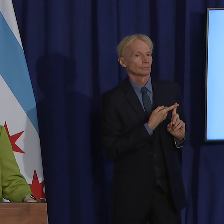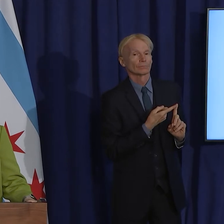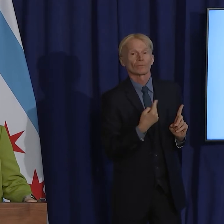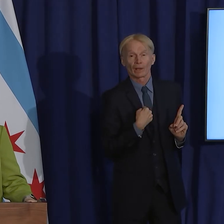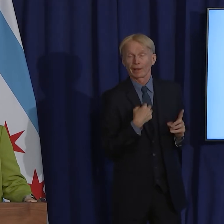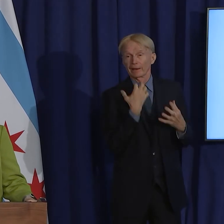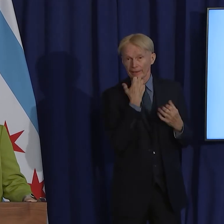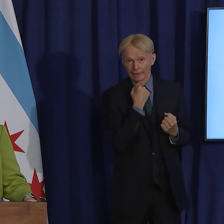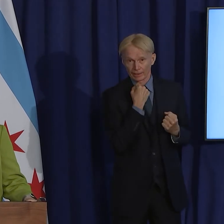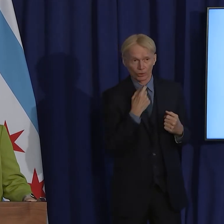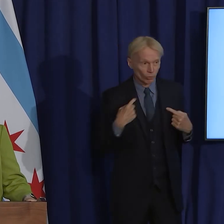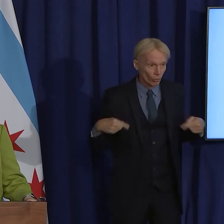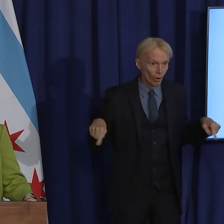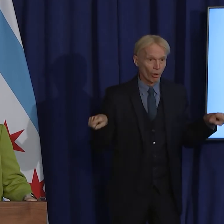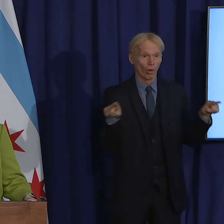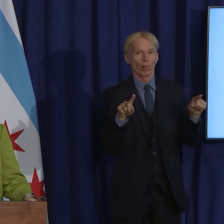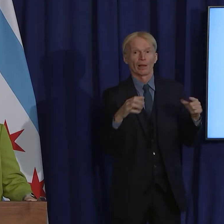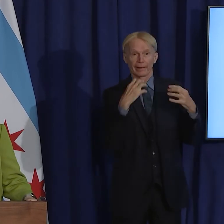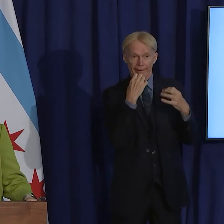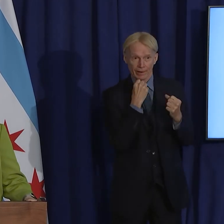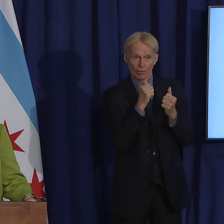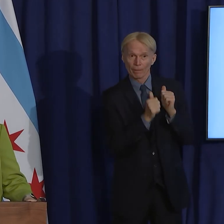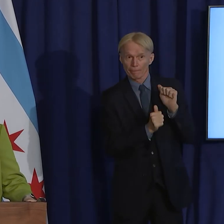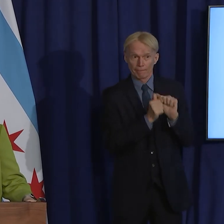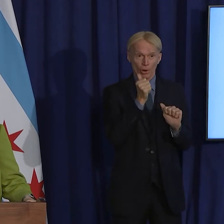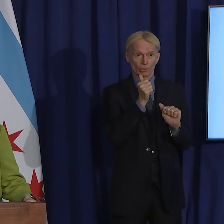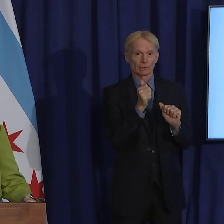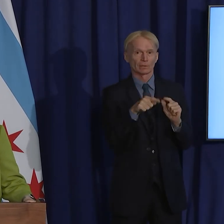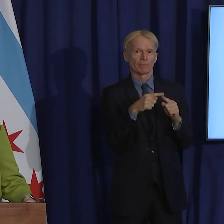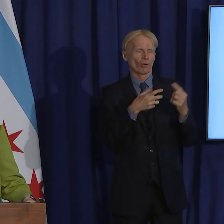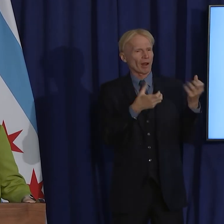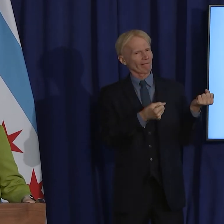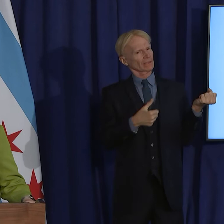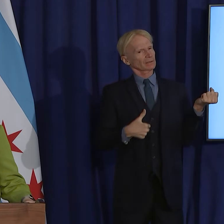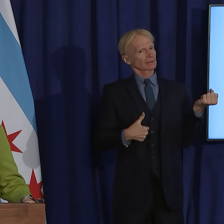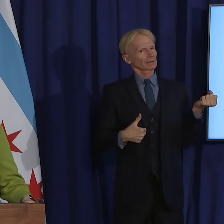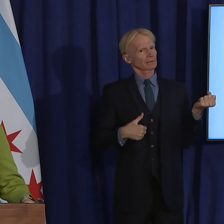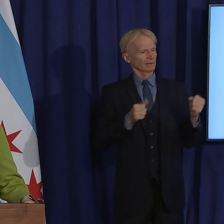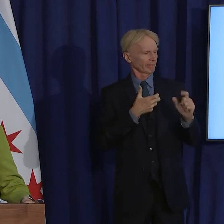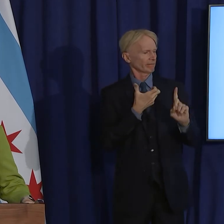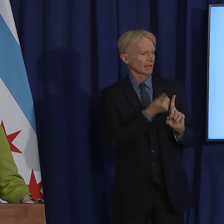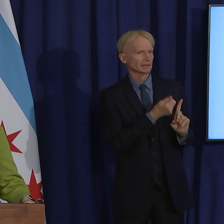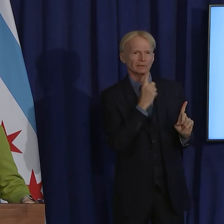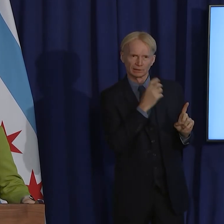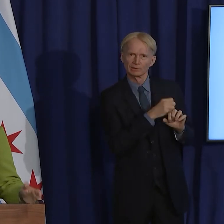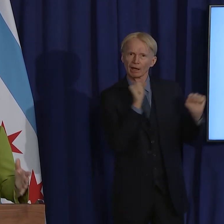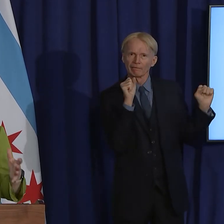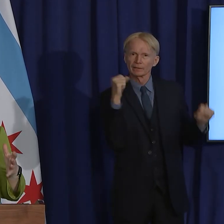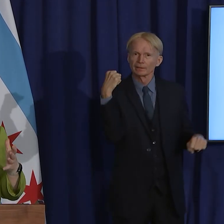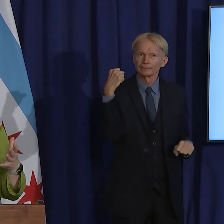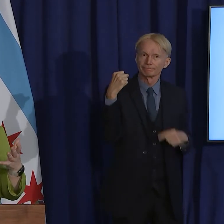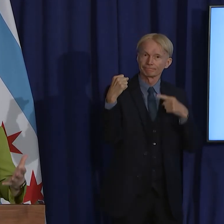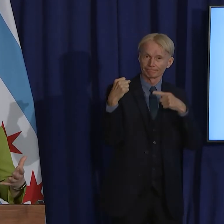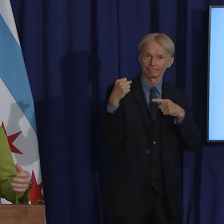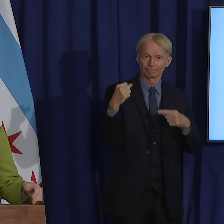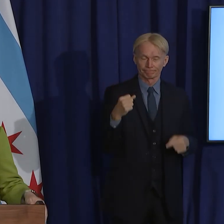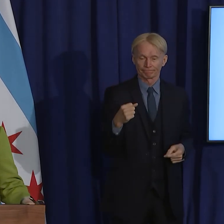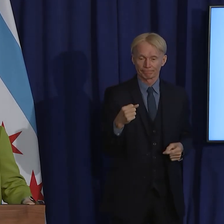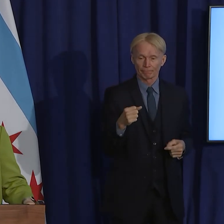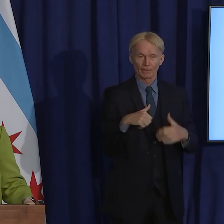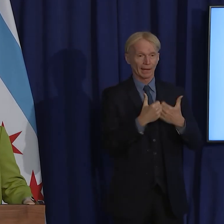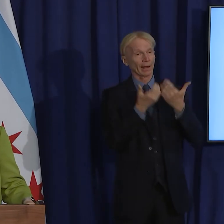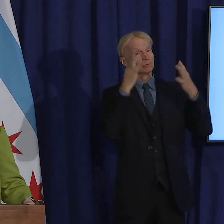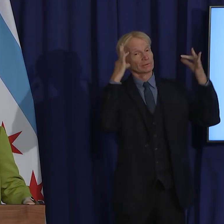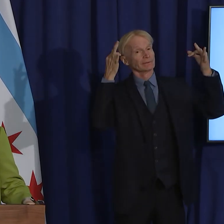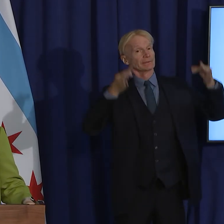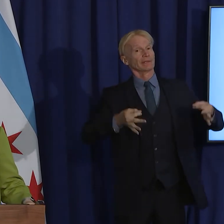we all care the most about confidence in vaccine safety. And I think the fact that this decision was